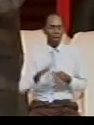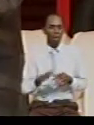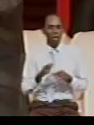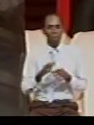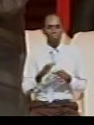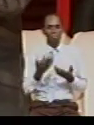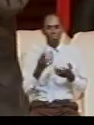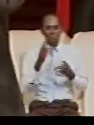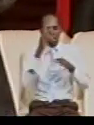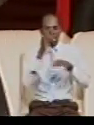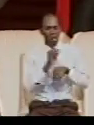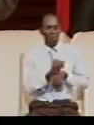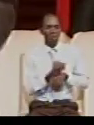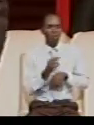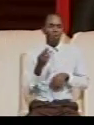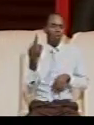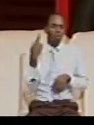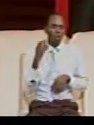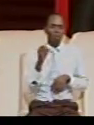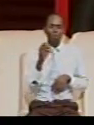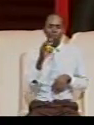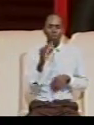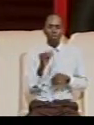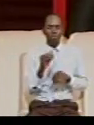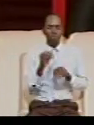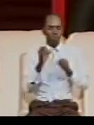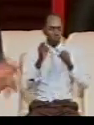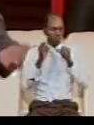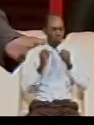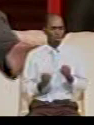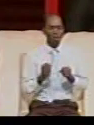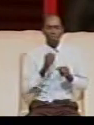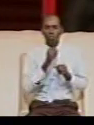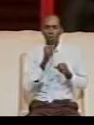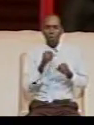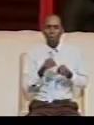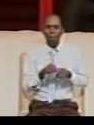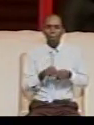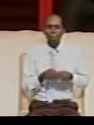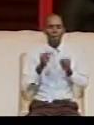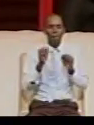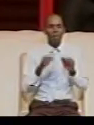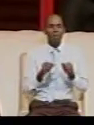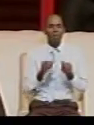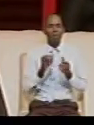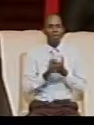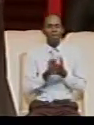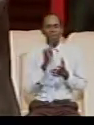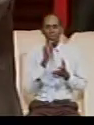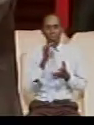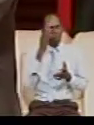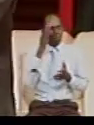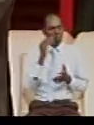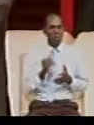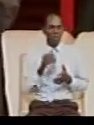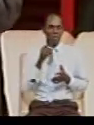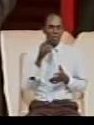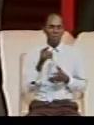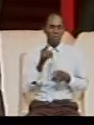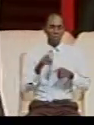so strong and they're unbreakable, that's why I cannot stand. It says,